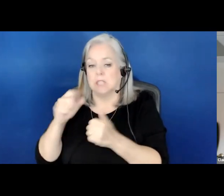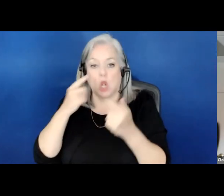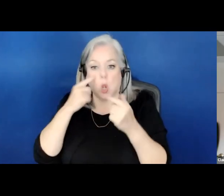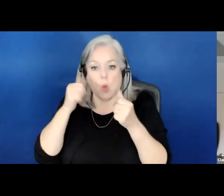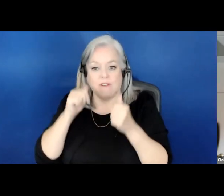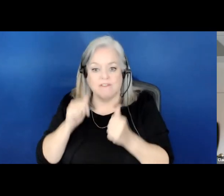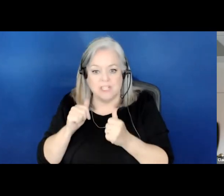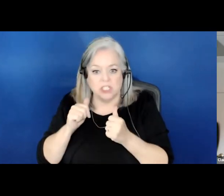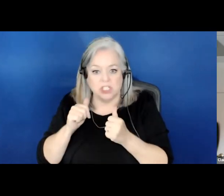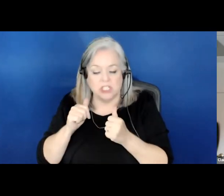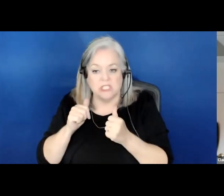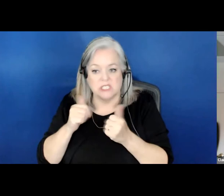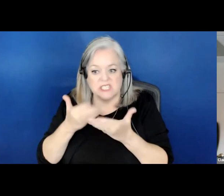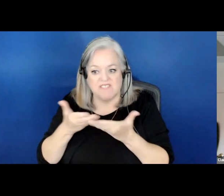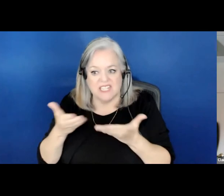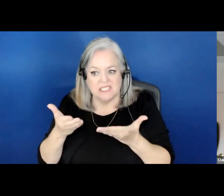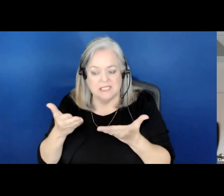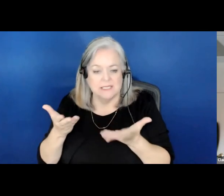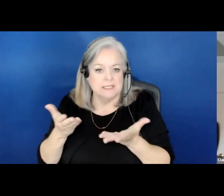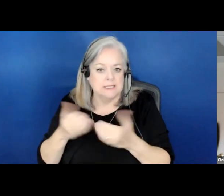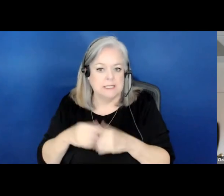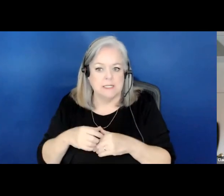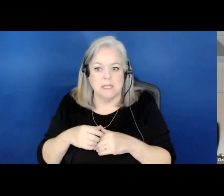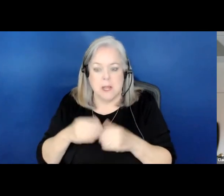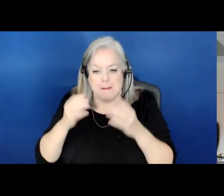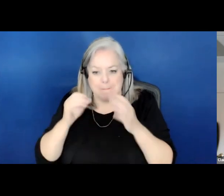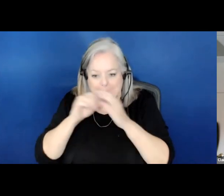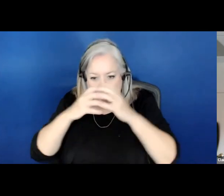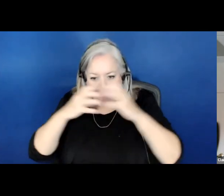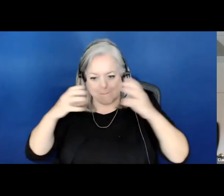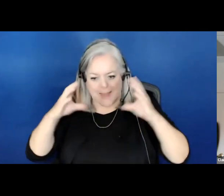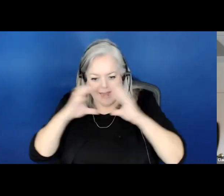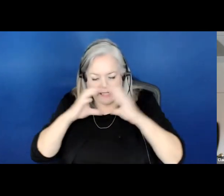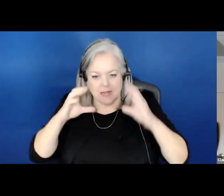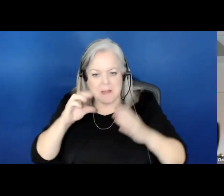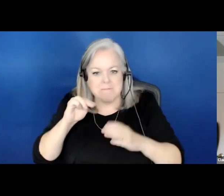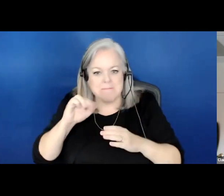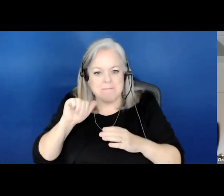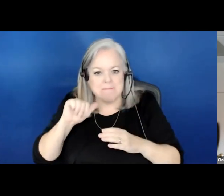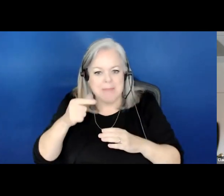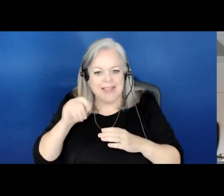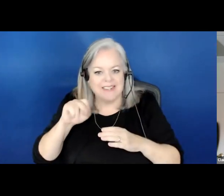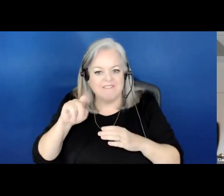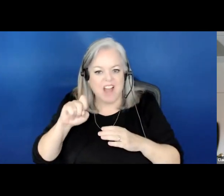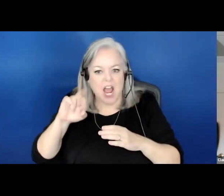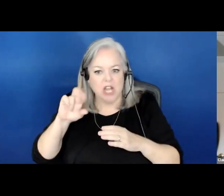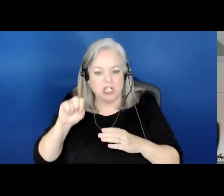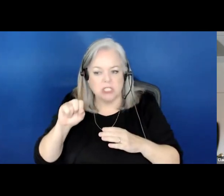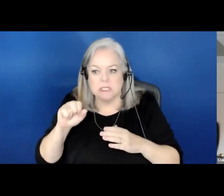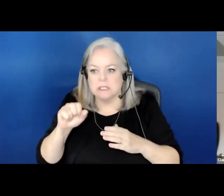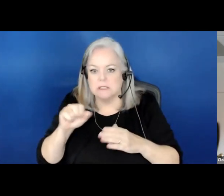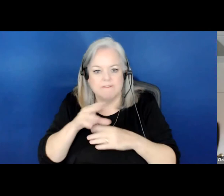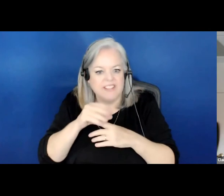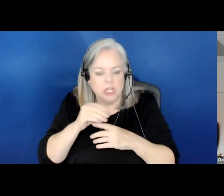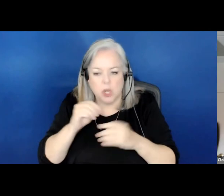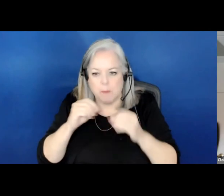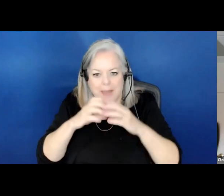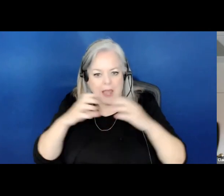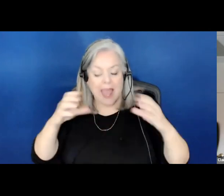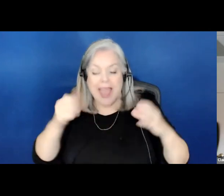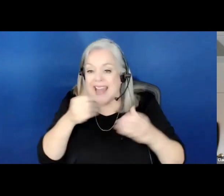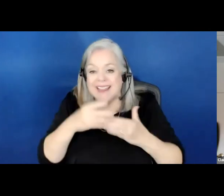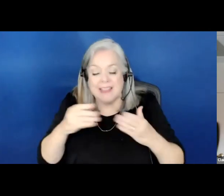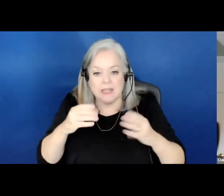devices, magnifiers, video magnifiers, anything that can augment the magnification,